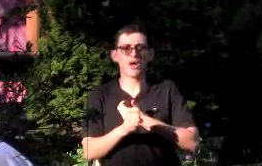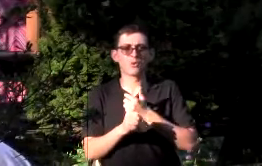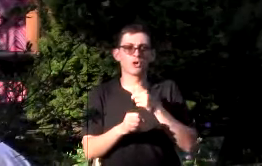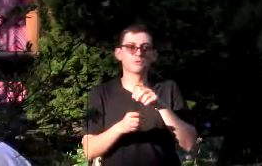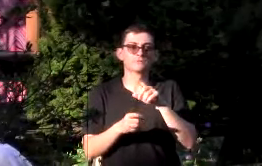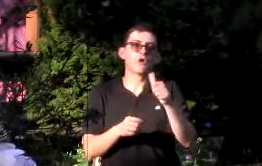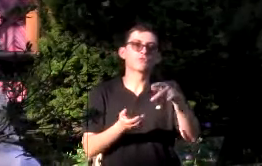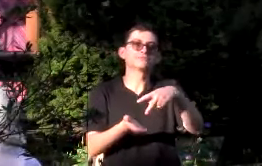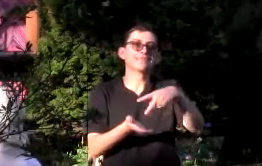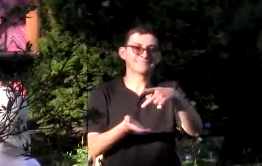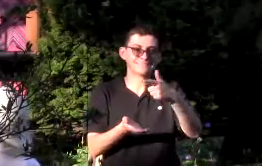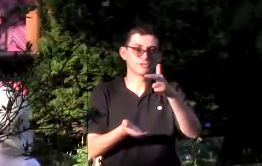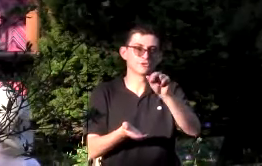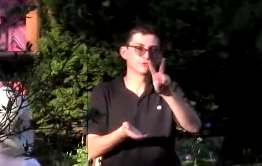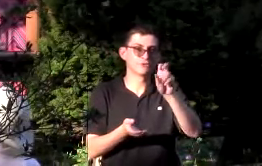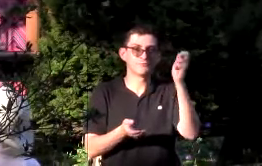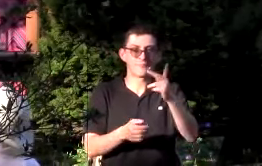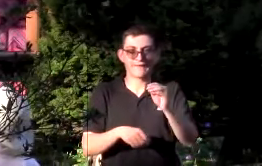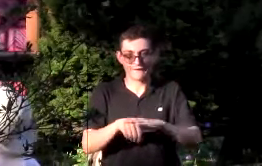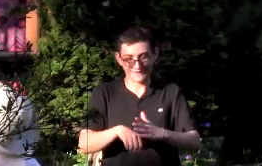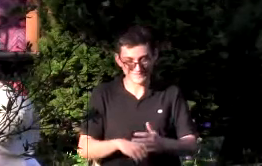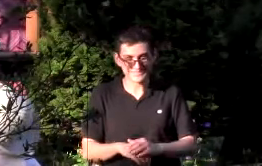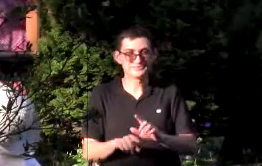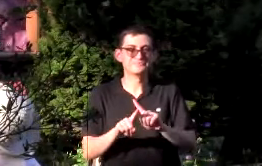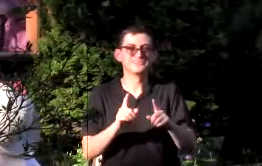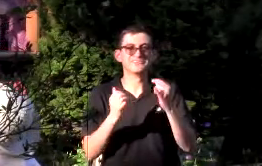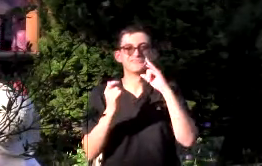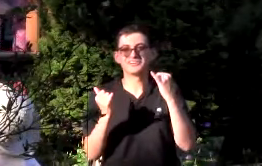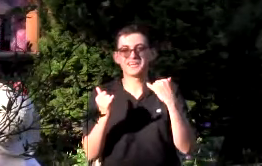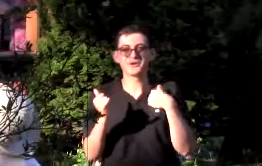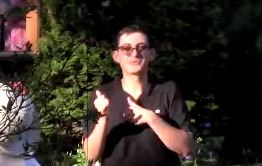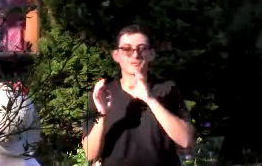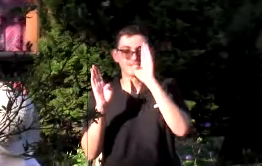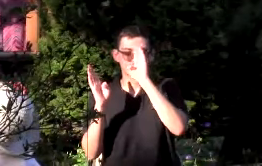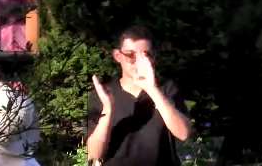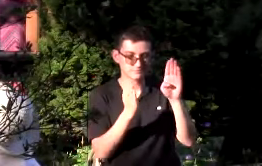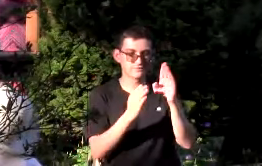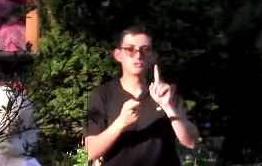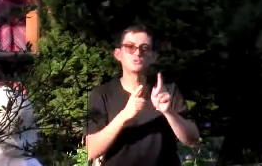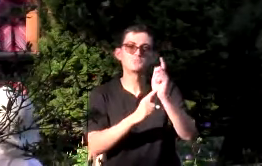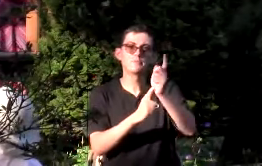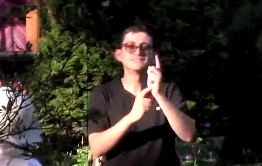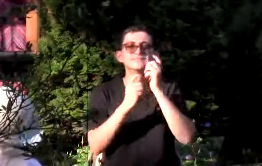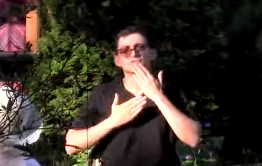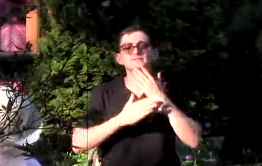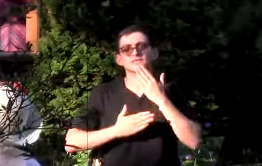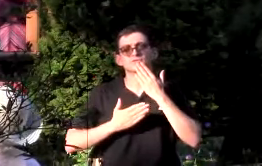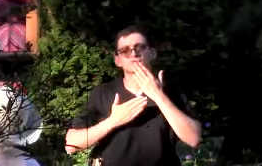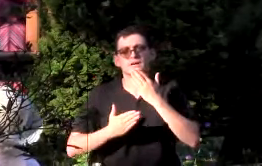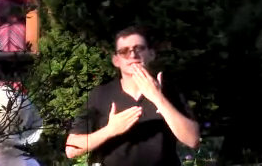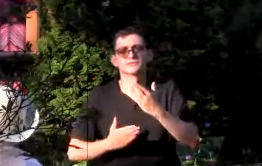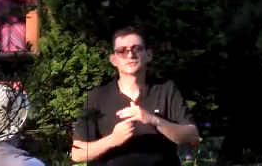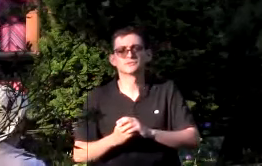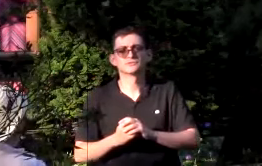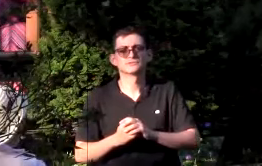turn to our places of gratitude for the moments for which we are thankful, for the way that we are connected to the generations that come before us,